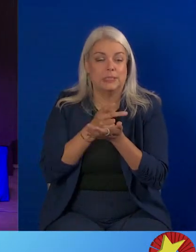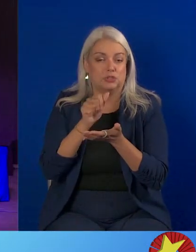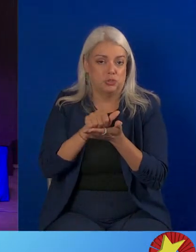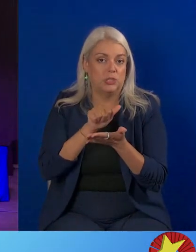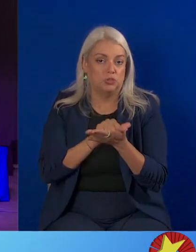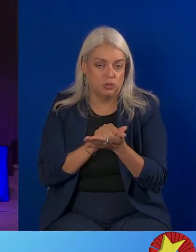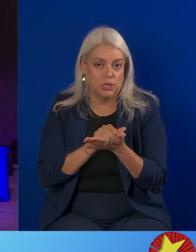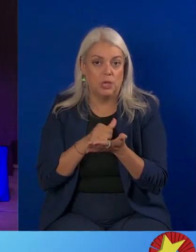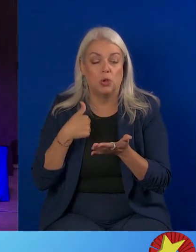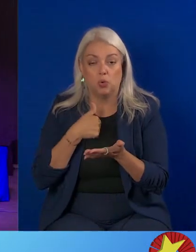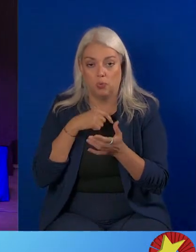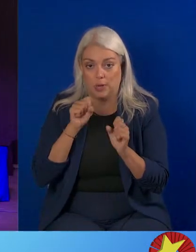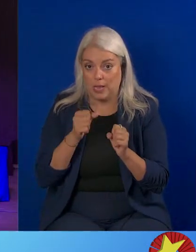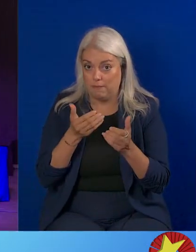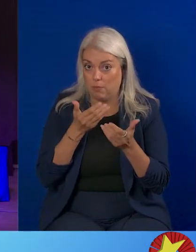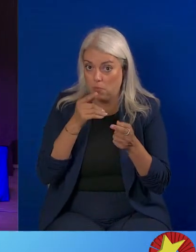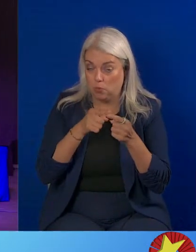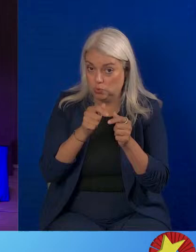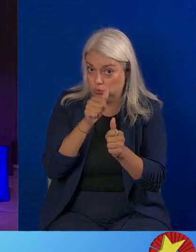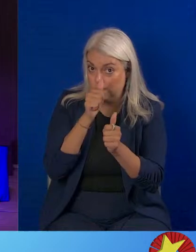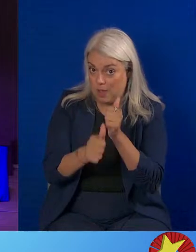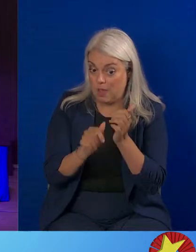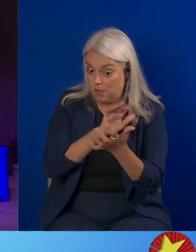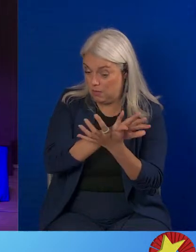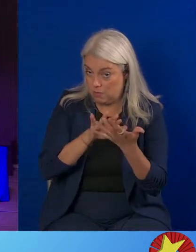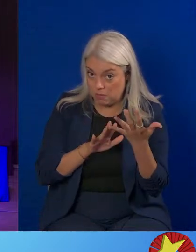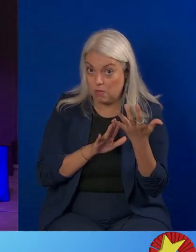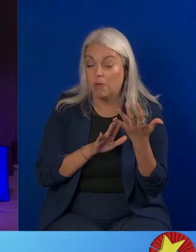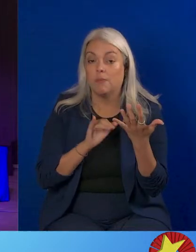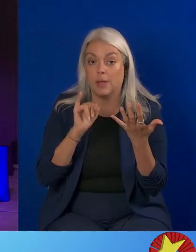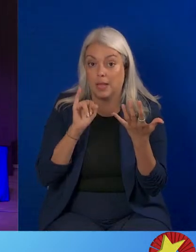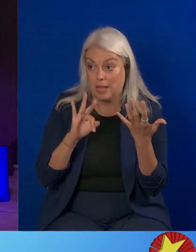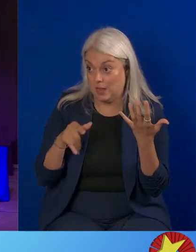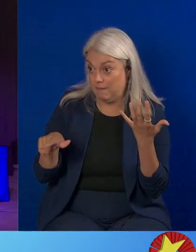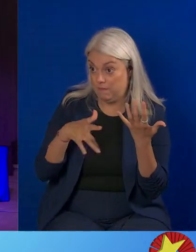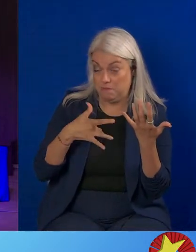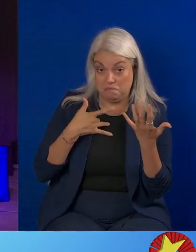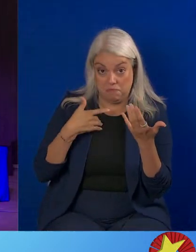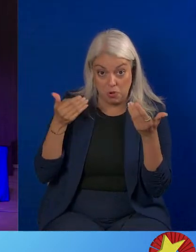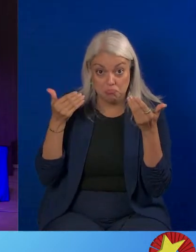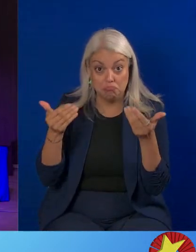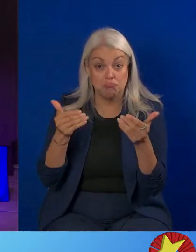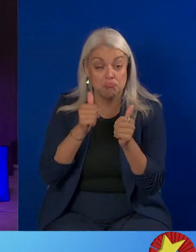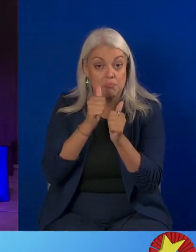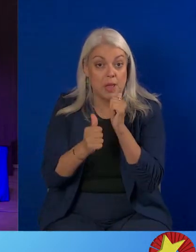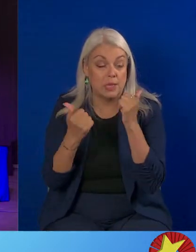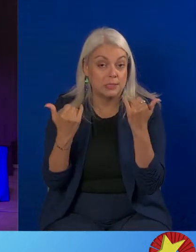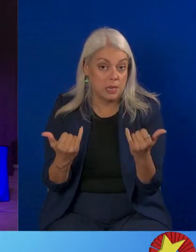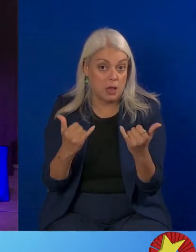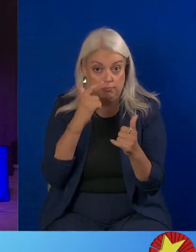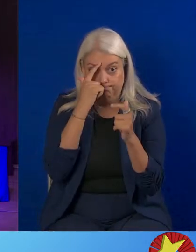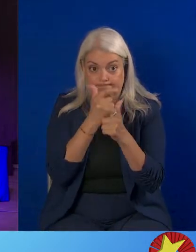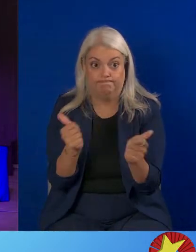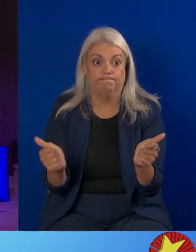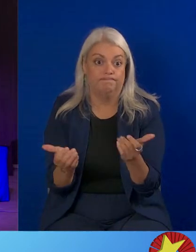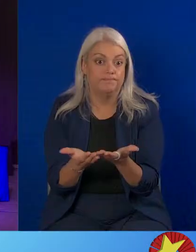We can have a motion to pass these if we so feel they can be passed now.